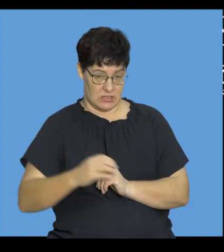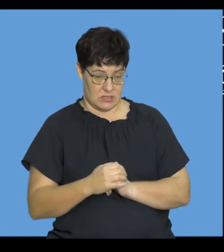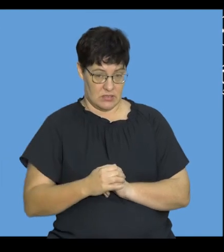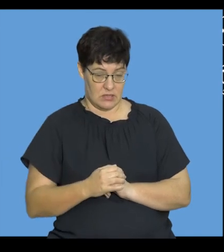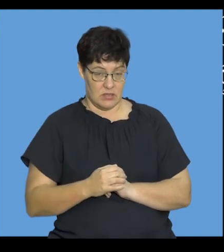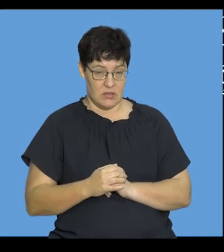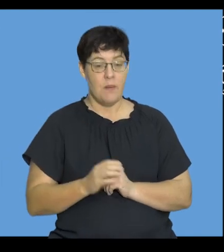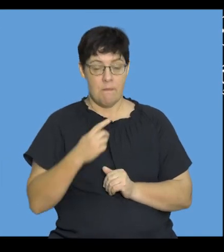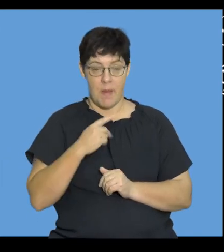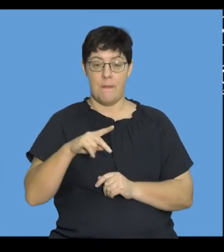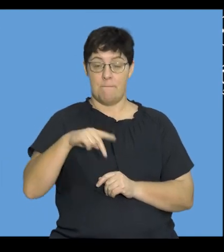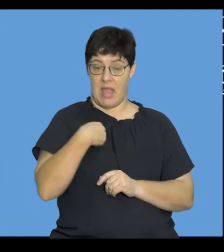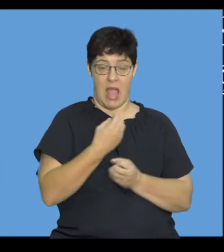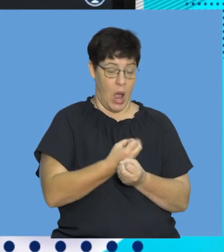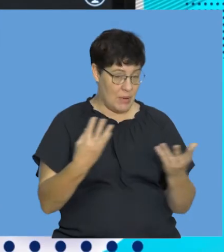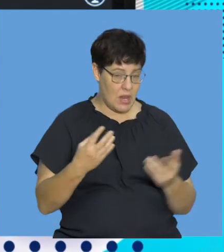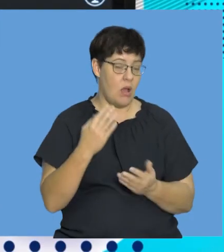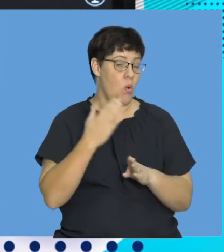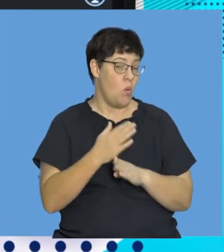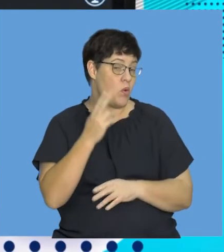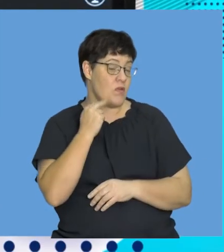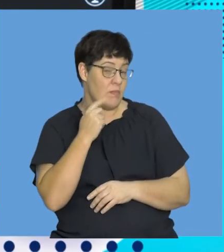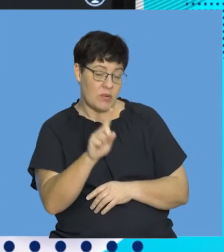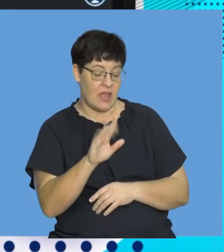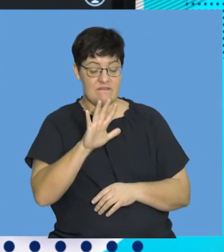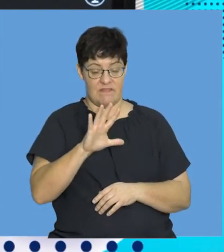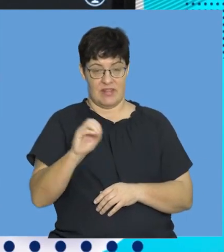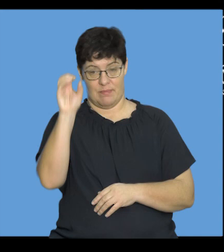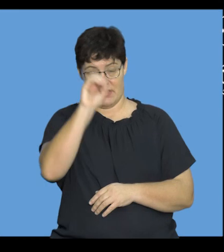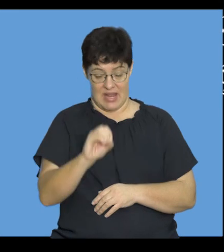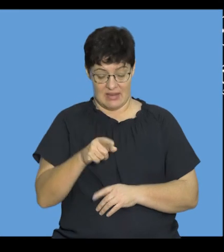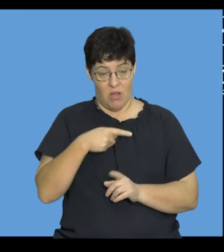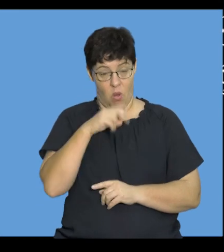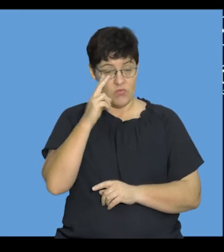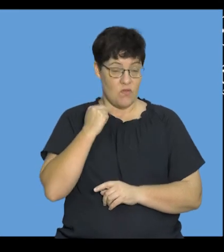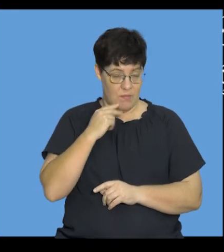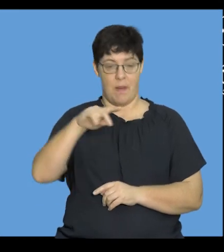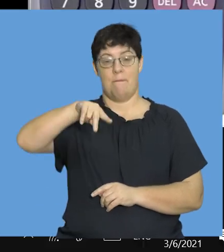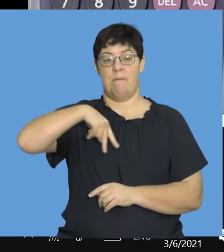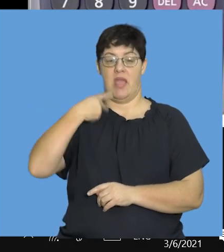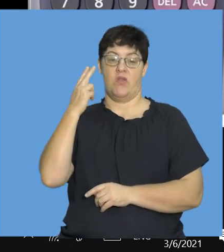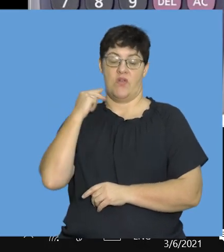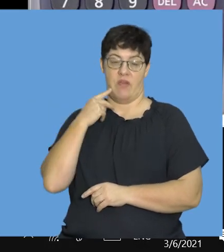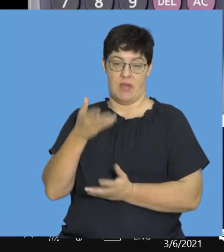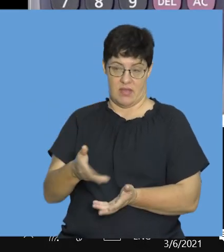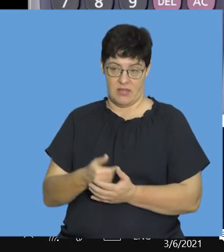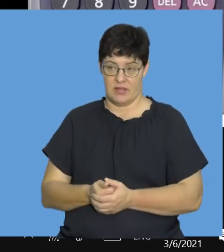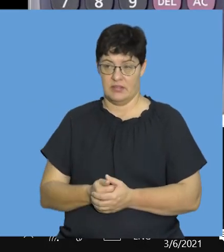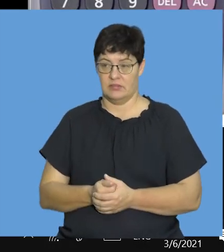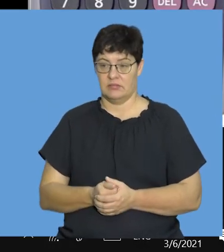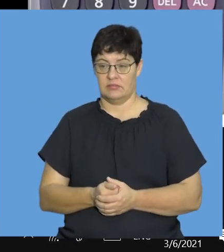me? I'm working with November, so 50% will pay me in November. So here we go, and we